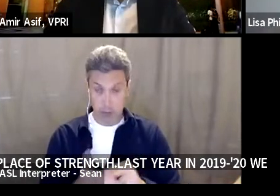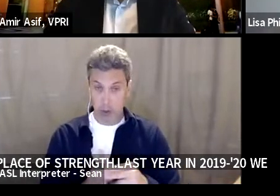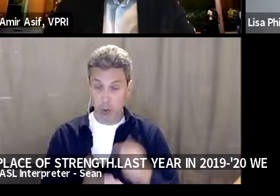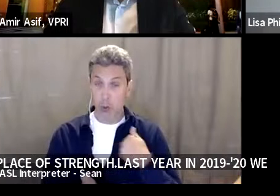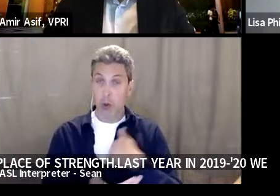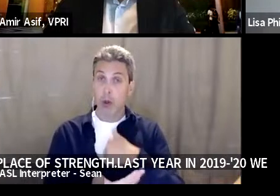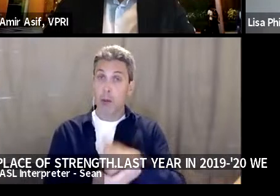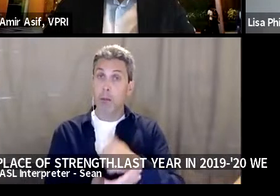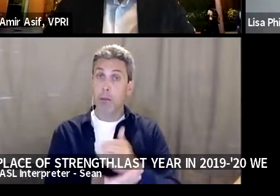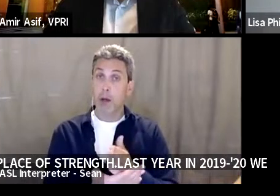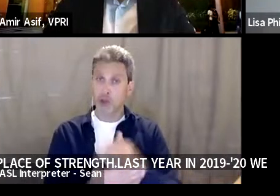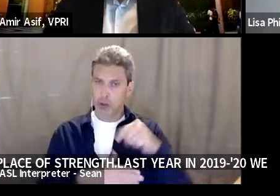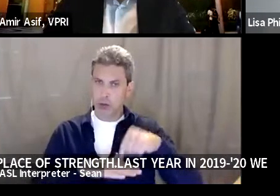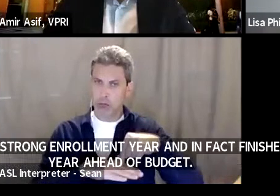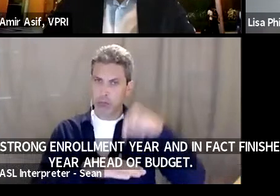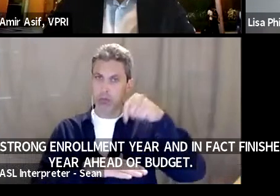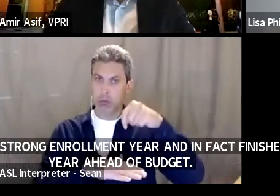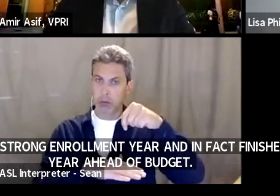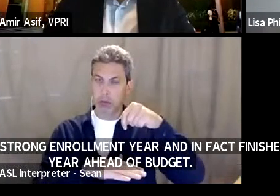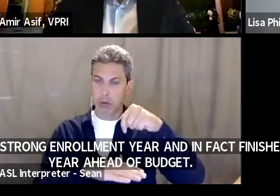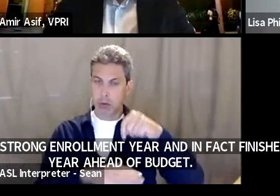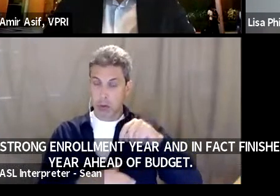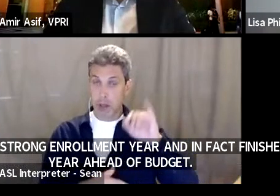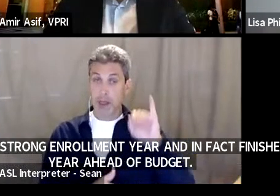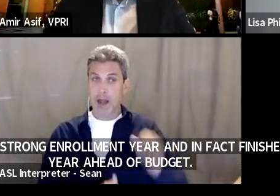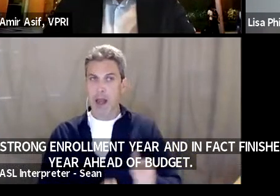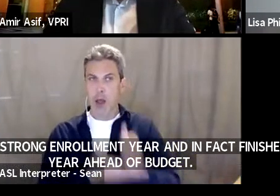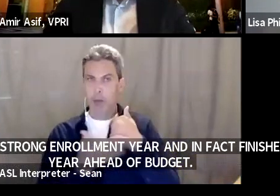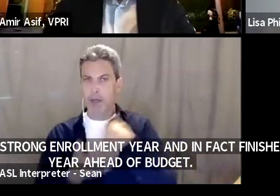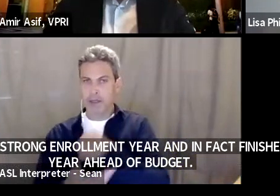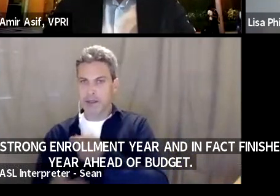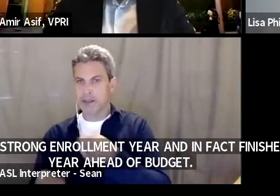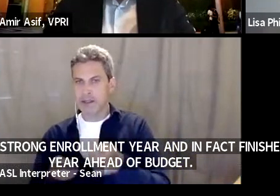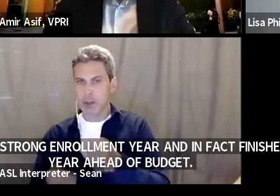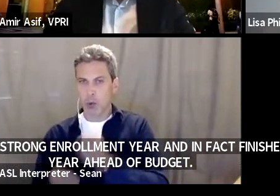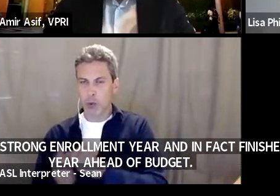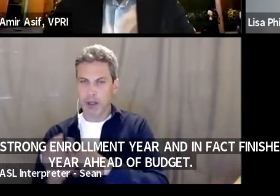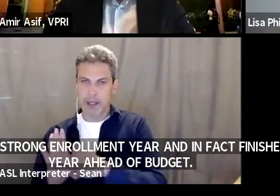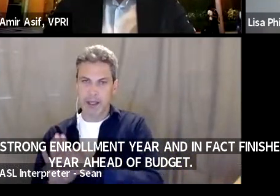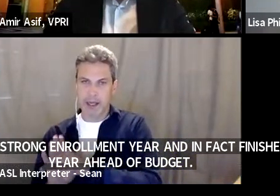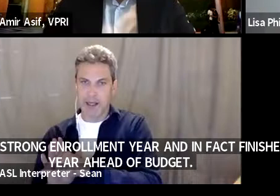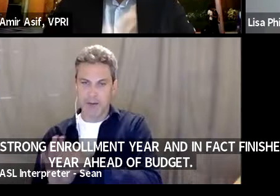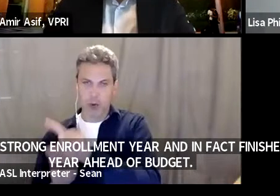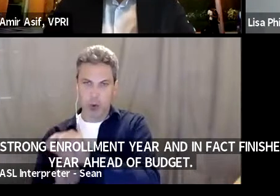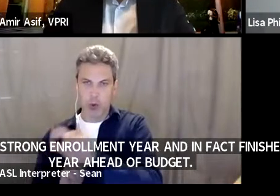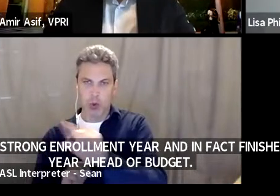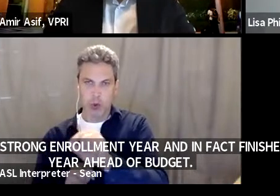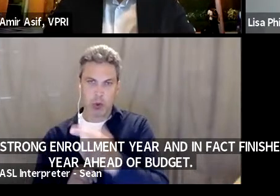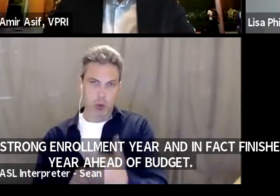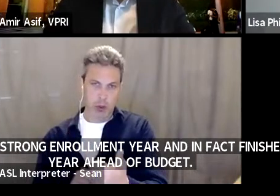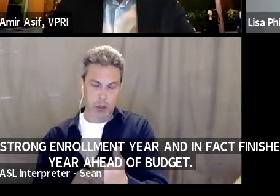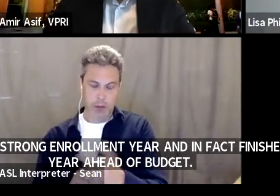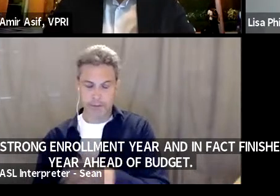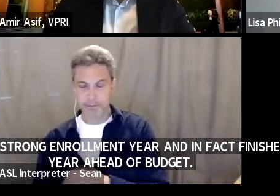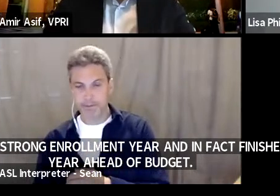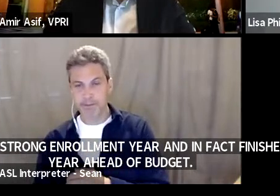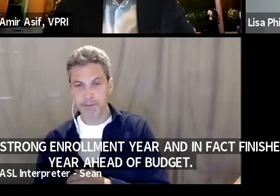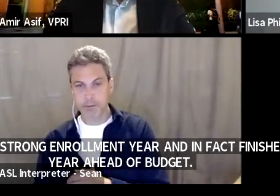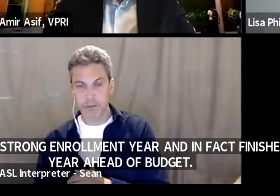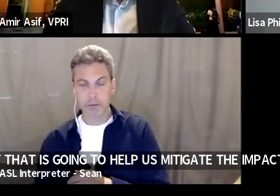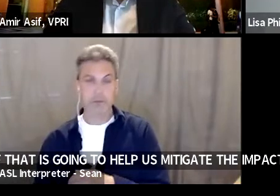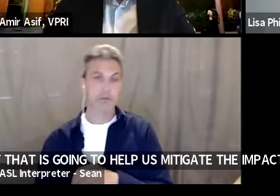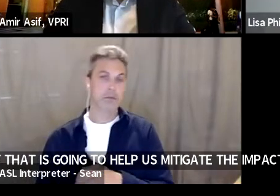us mitigate the impact for 2021. So I would say in general, you know, as much as we have to